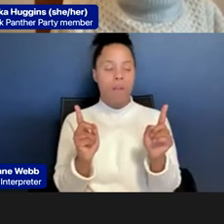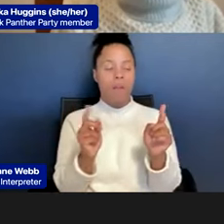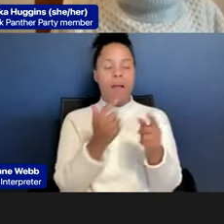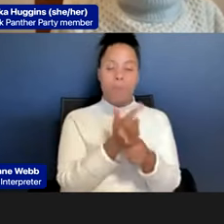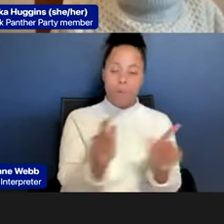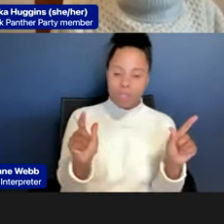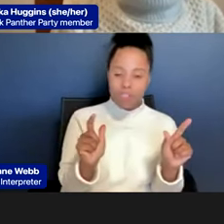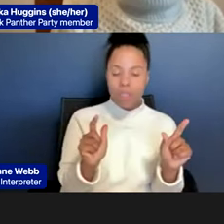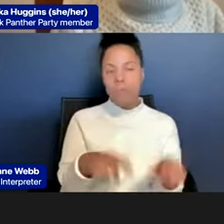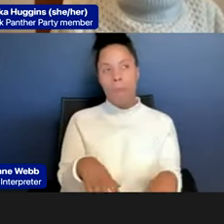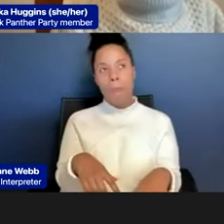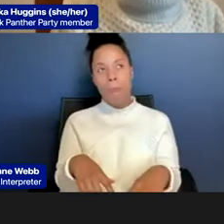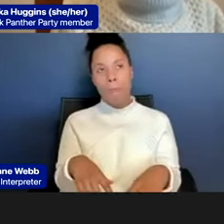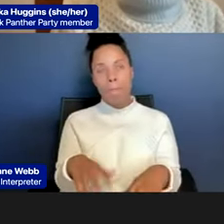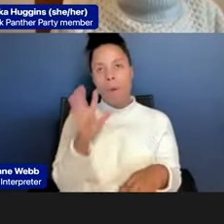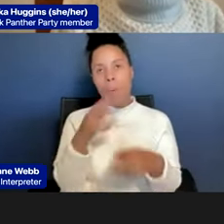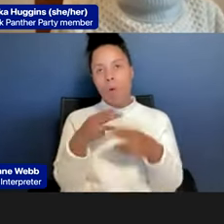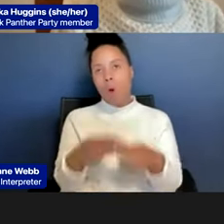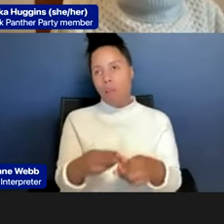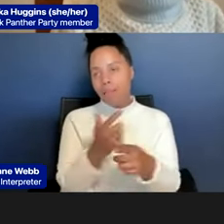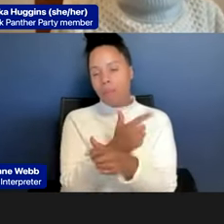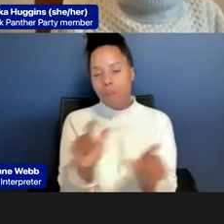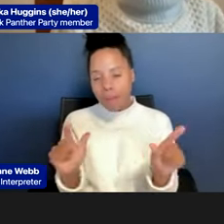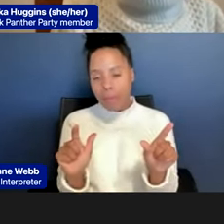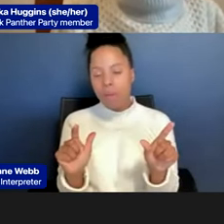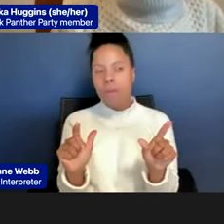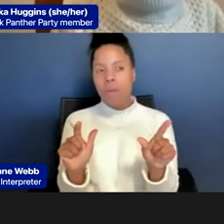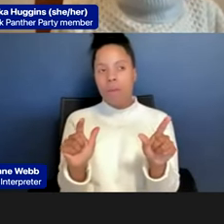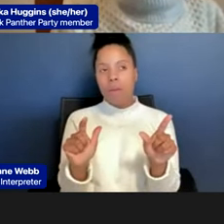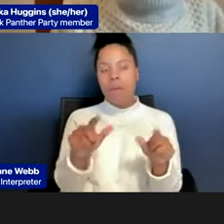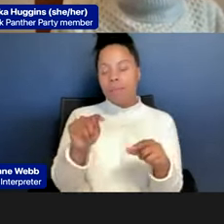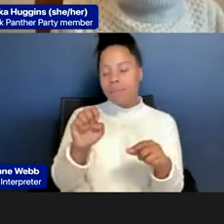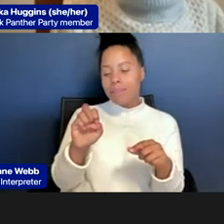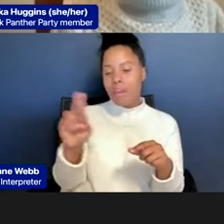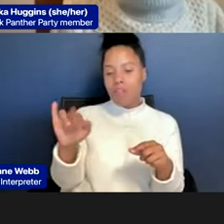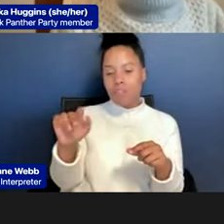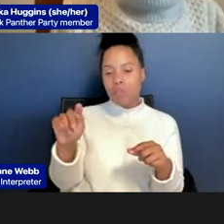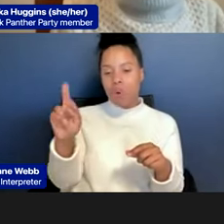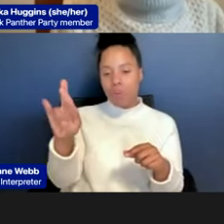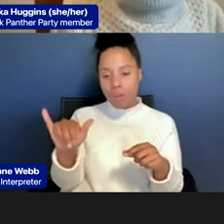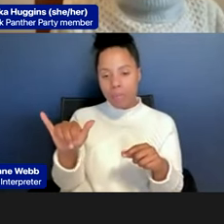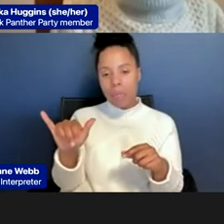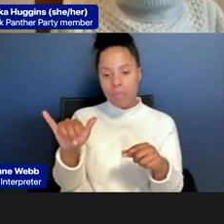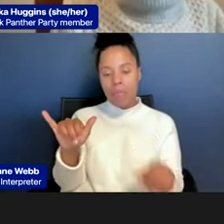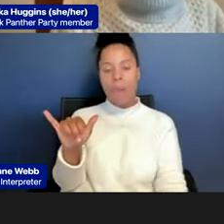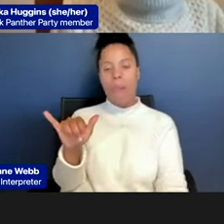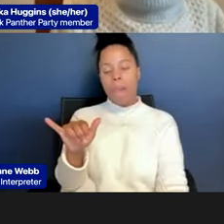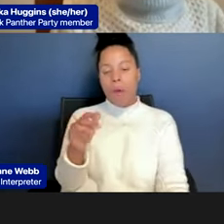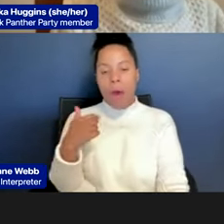I would definitely call them liberated territory ideas. One was when I was with the Malcolm X grassroots movement, a new